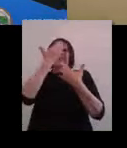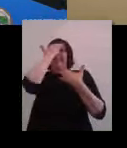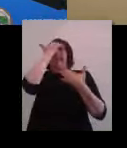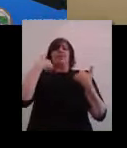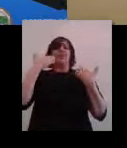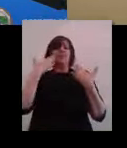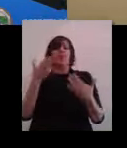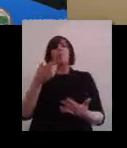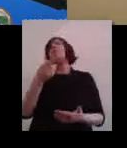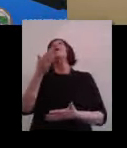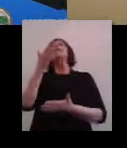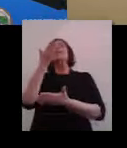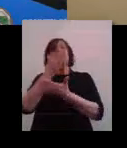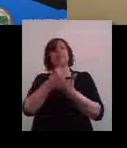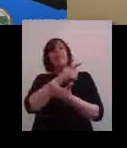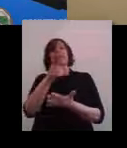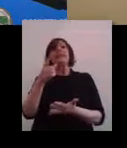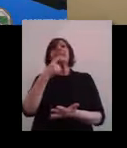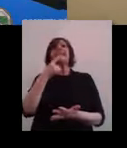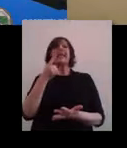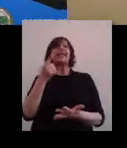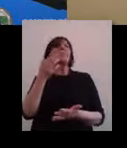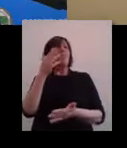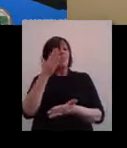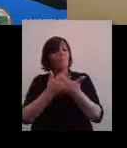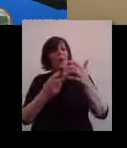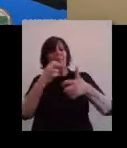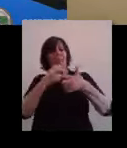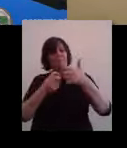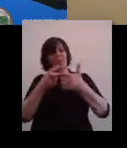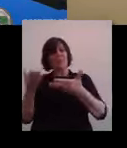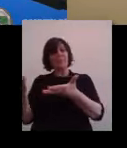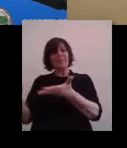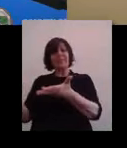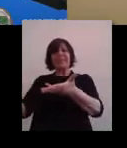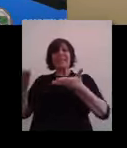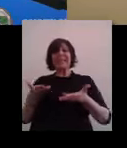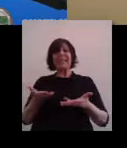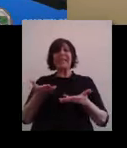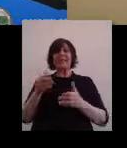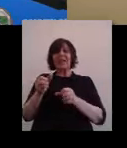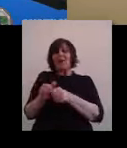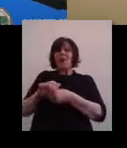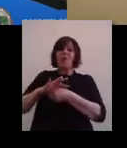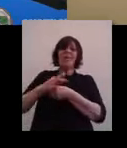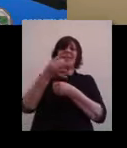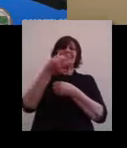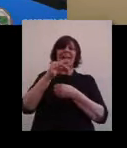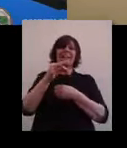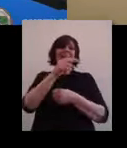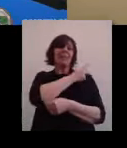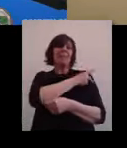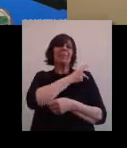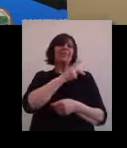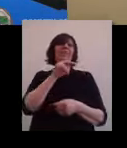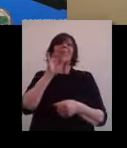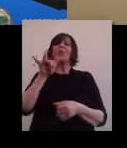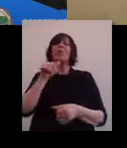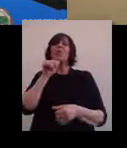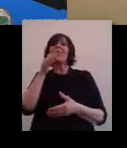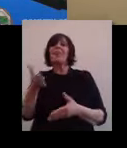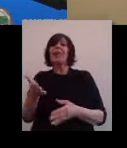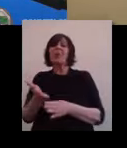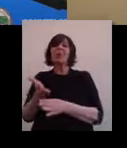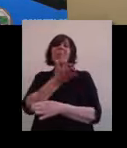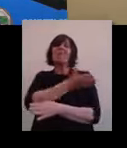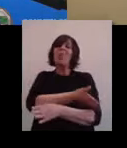in COVID-19 elderly patients who may not have been in that facility beforehand, so it can kind of skew the numbers.